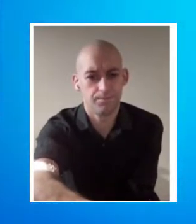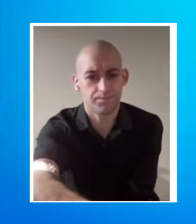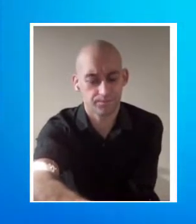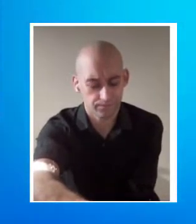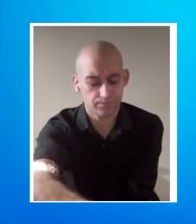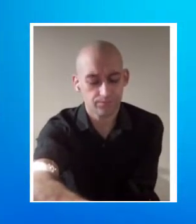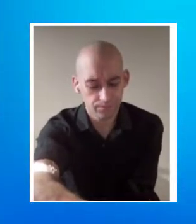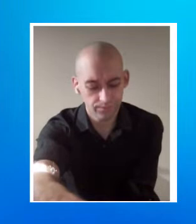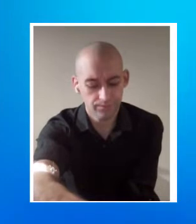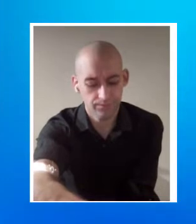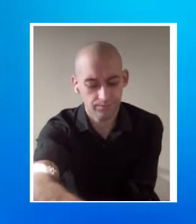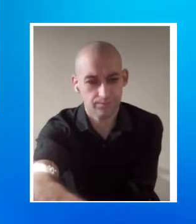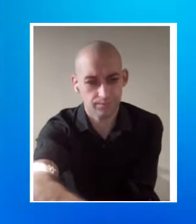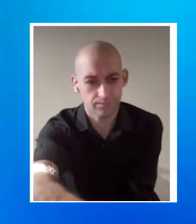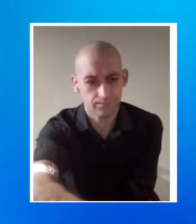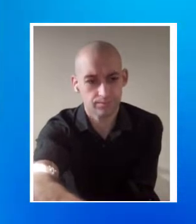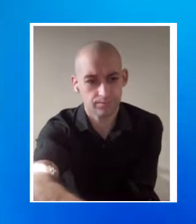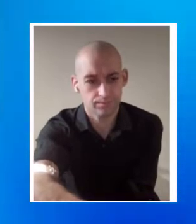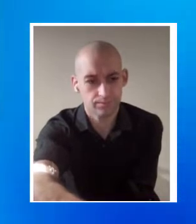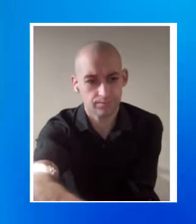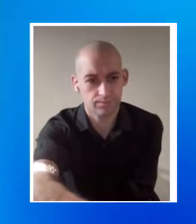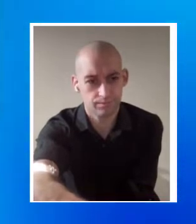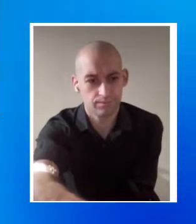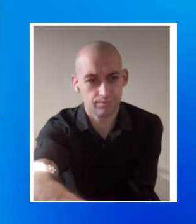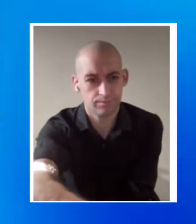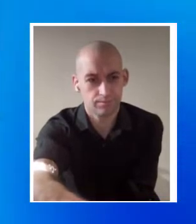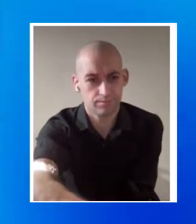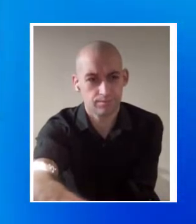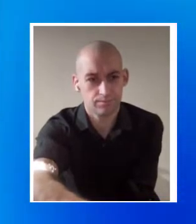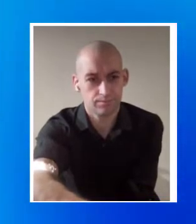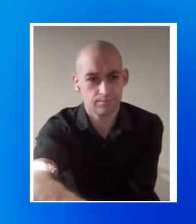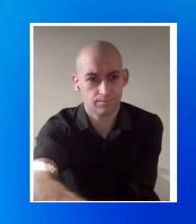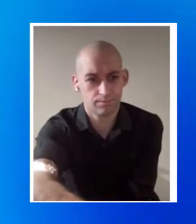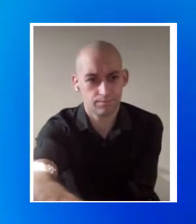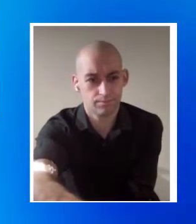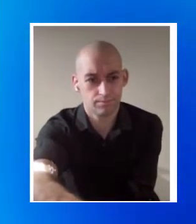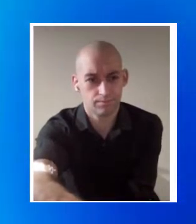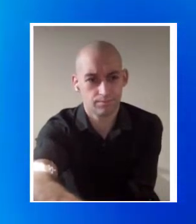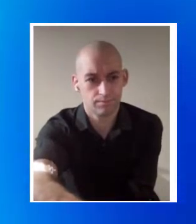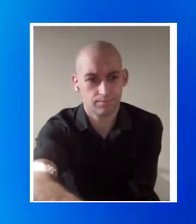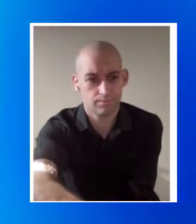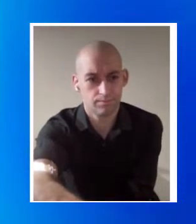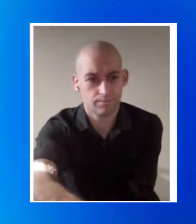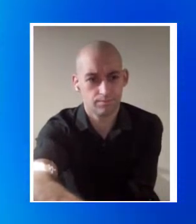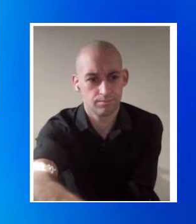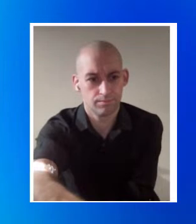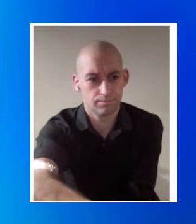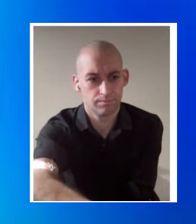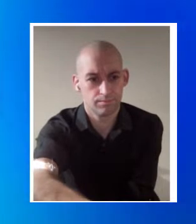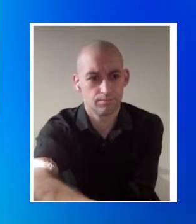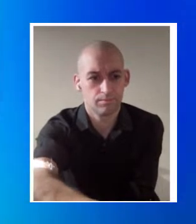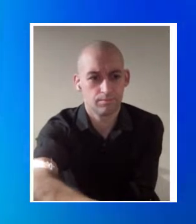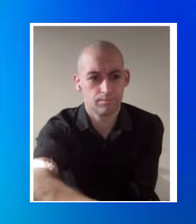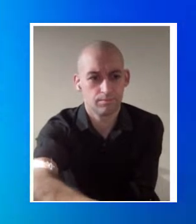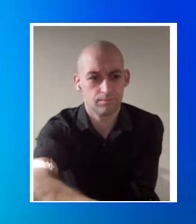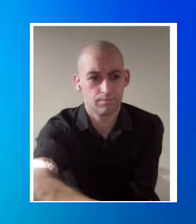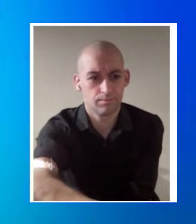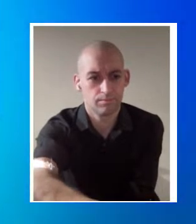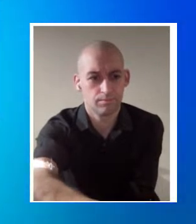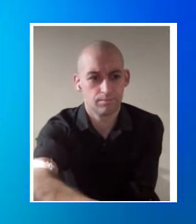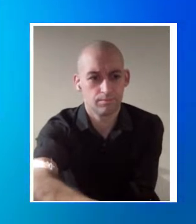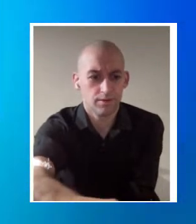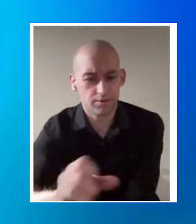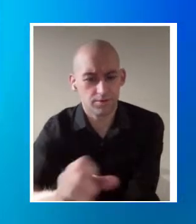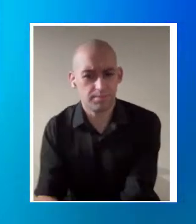touch base to see if in that portion of that, and I think it was under Emily's presentation, was the pacing good for that?